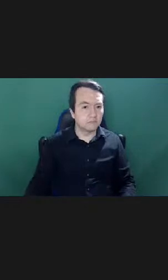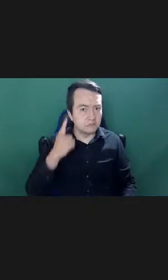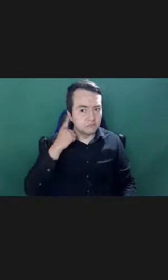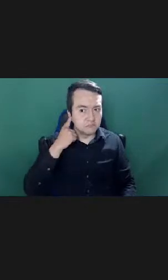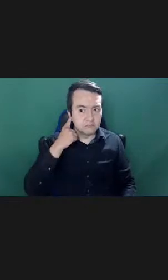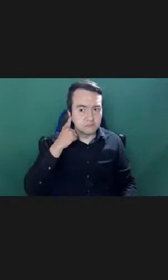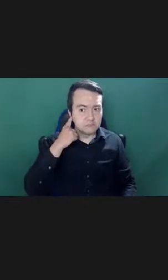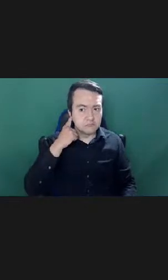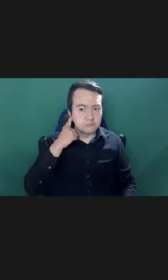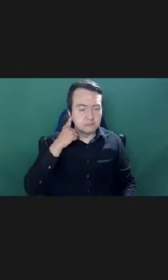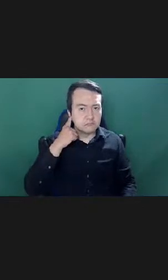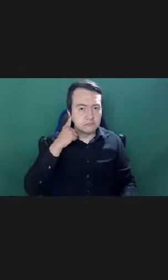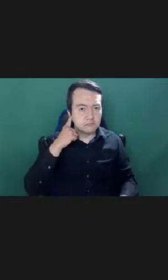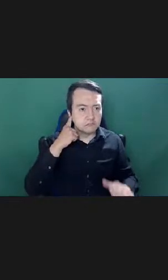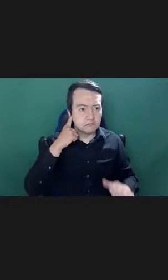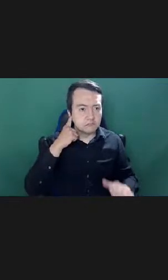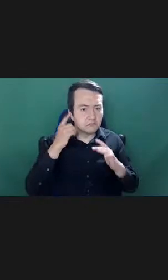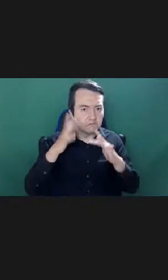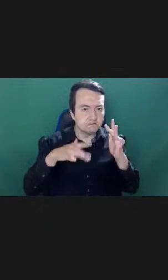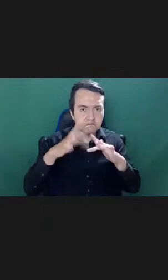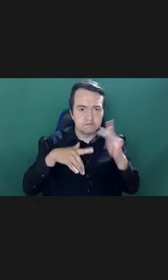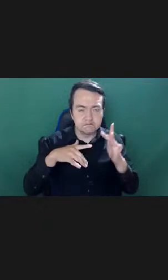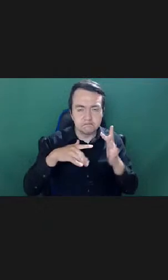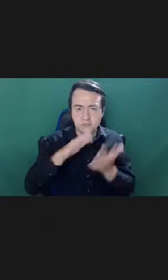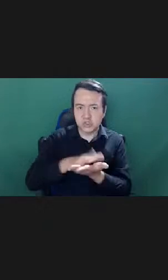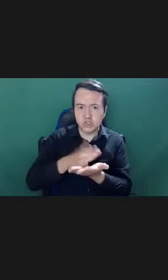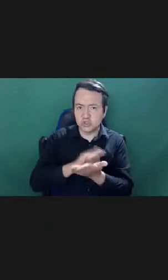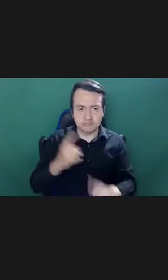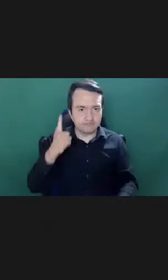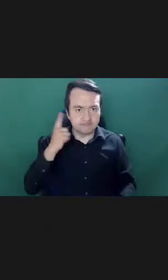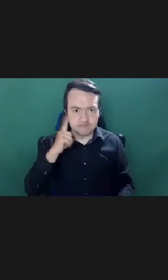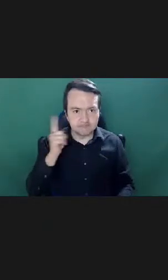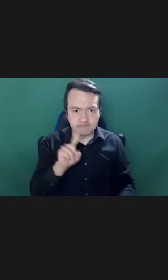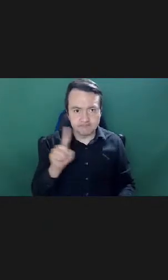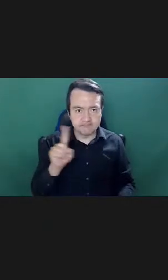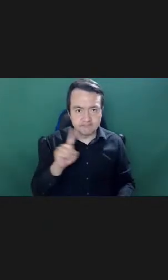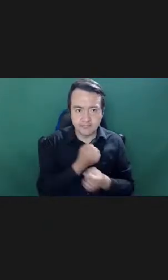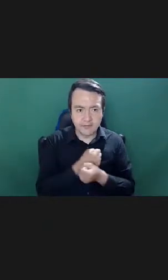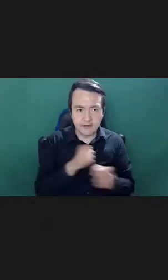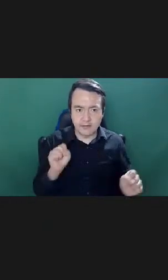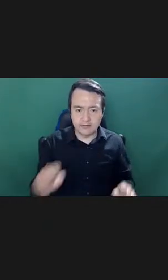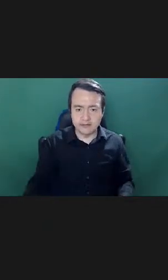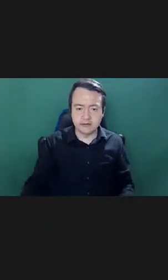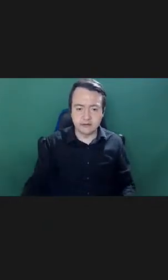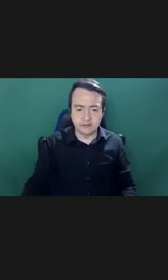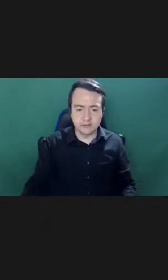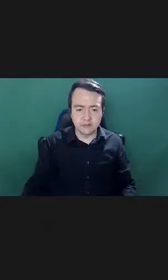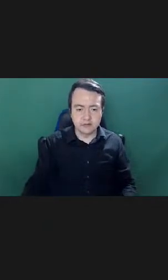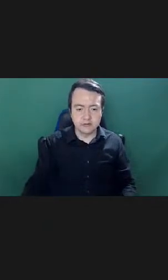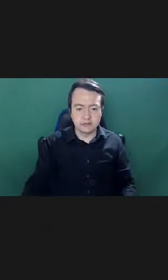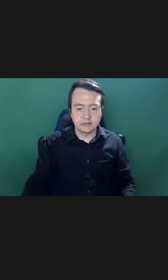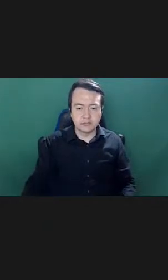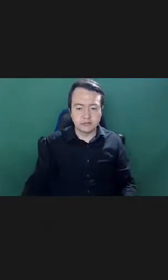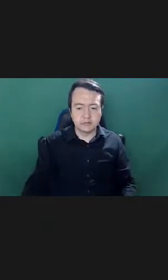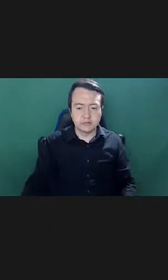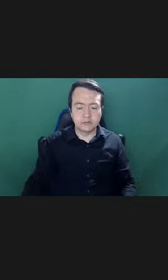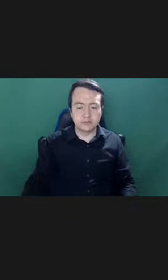I am sorry, this is the interpreter. We lost connection. We have no audio. This is the interpreter. We cannot